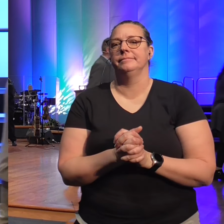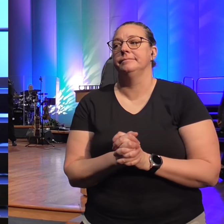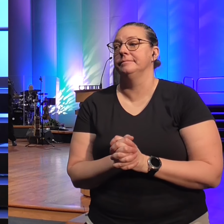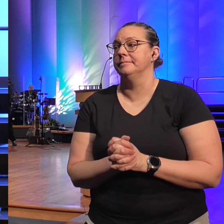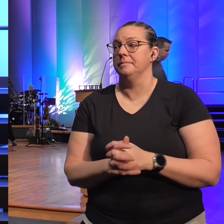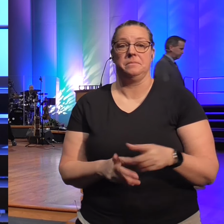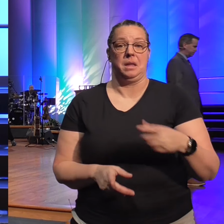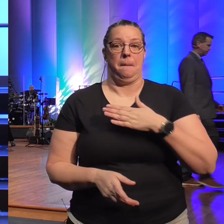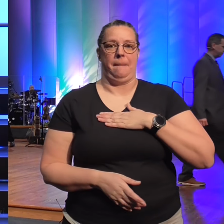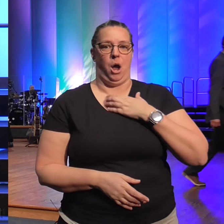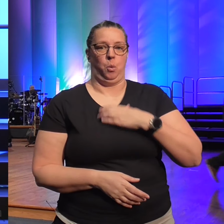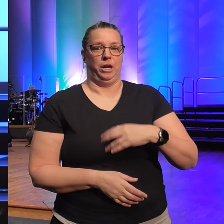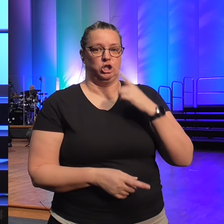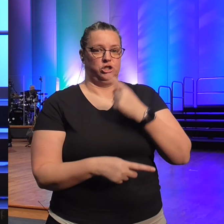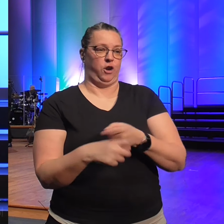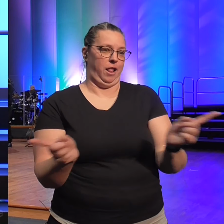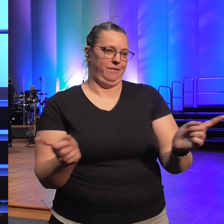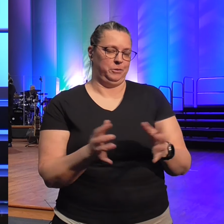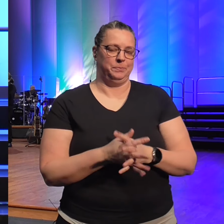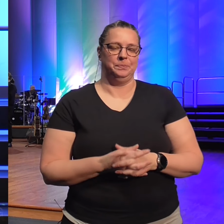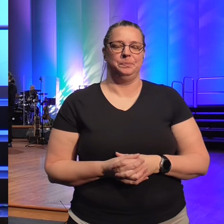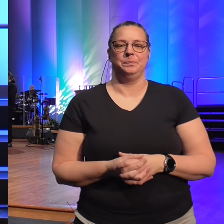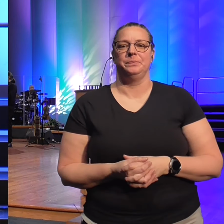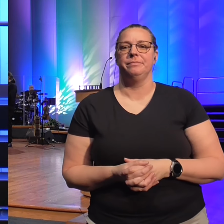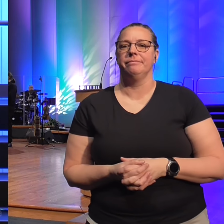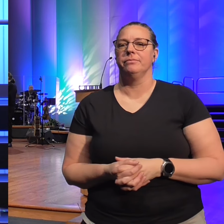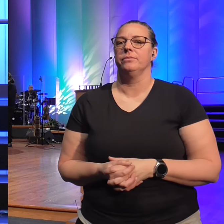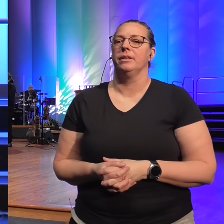This is my wish for all of you.